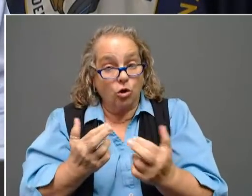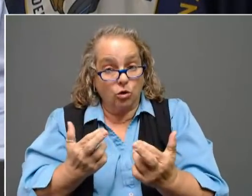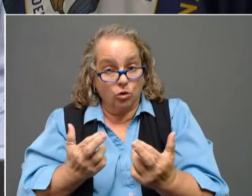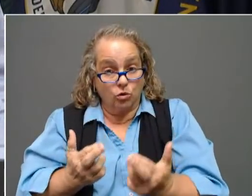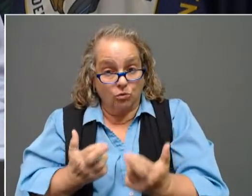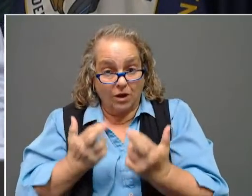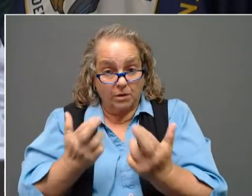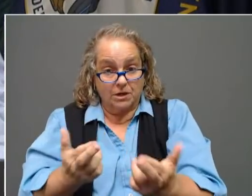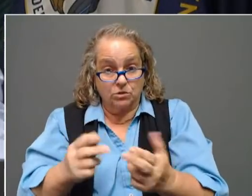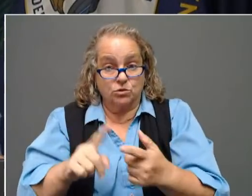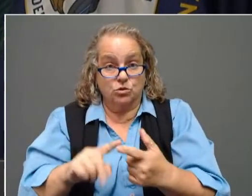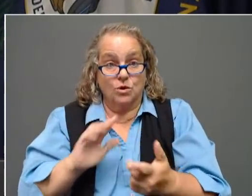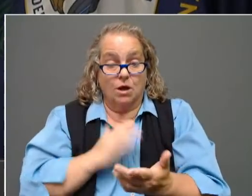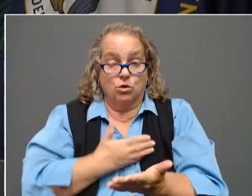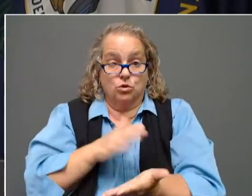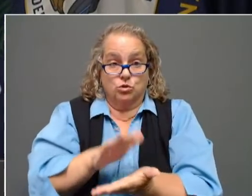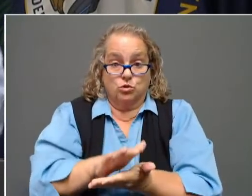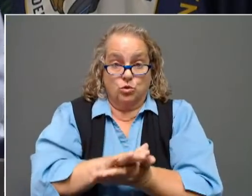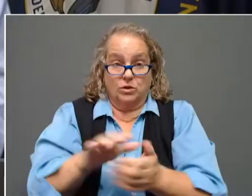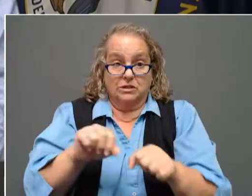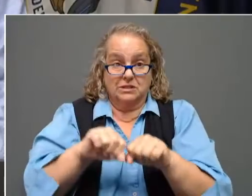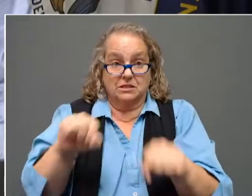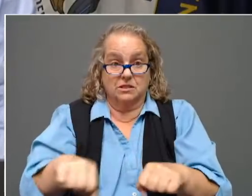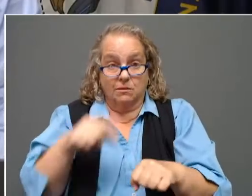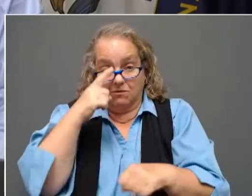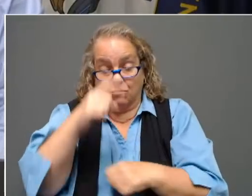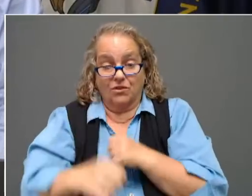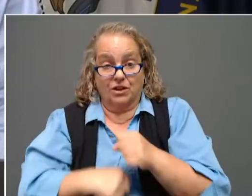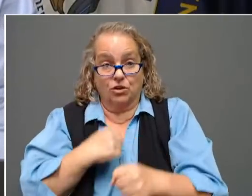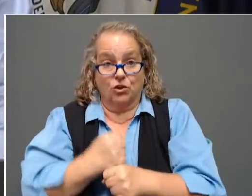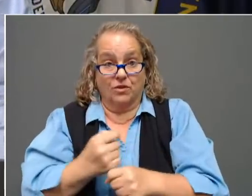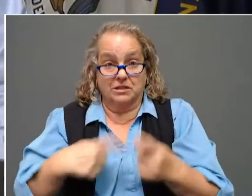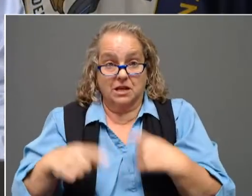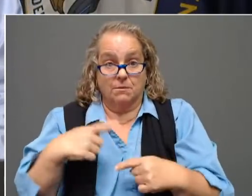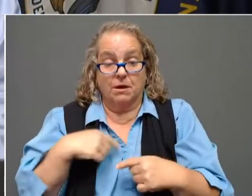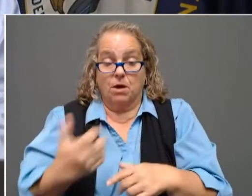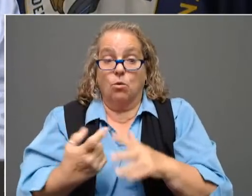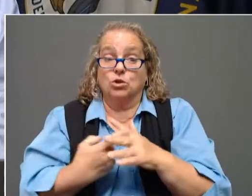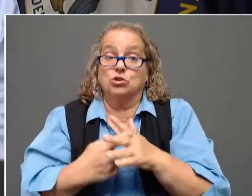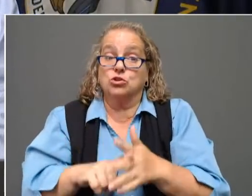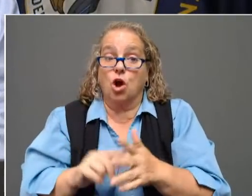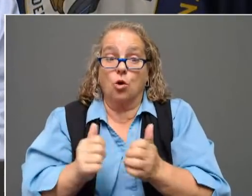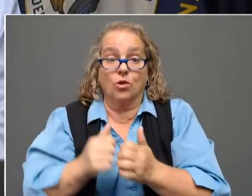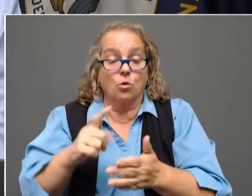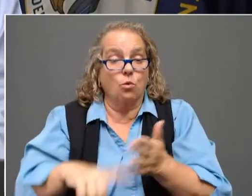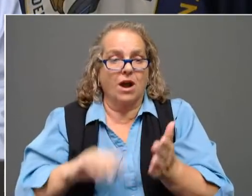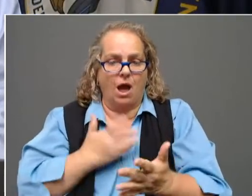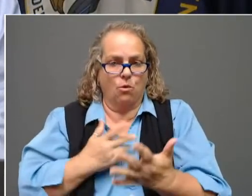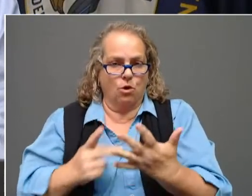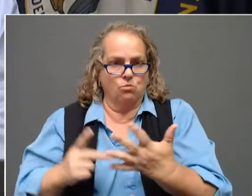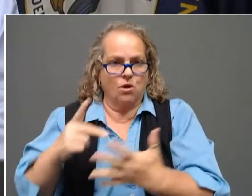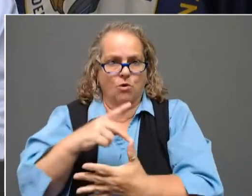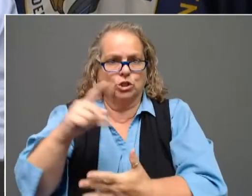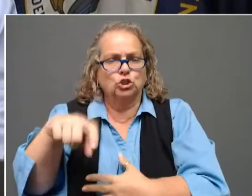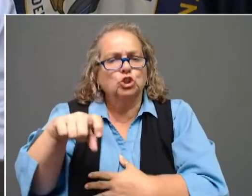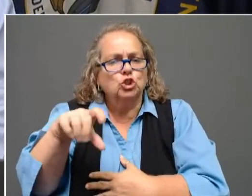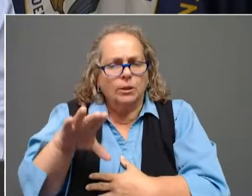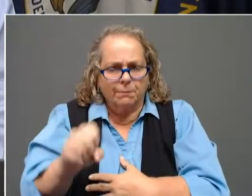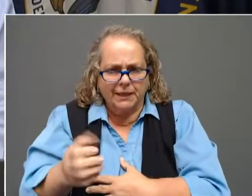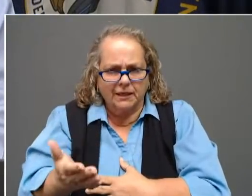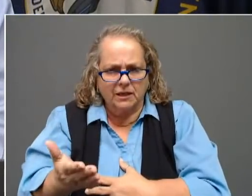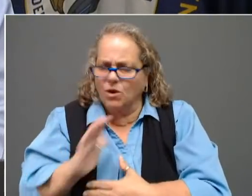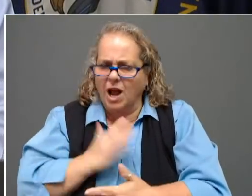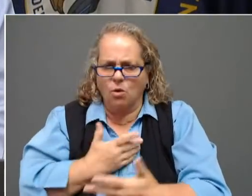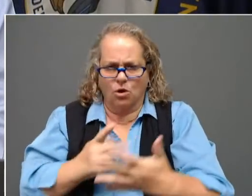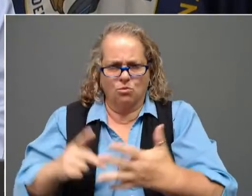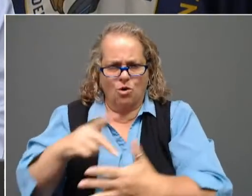school systems for the year that's about to come up. But I want to start with what our priority should be. Our priority is not to argue with